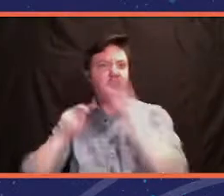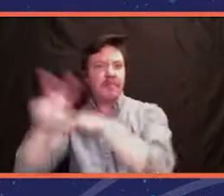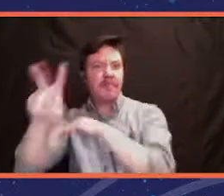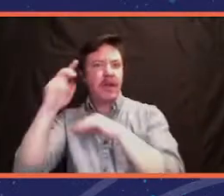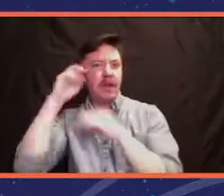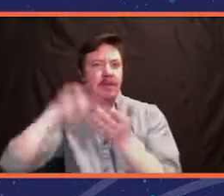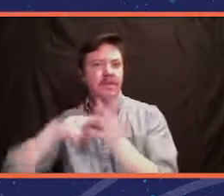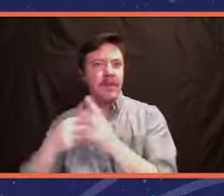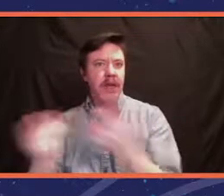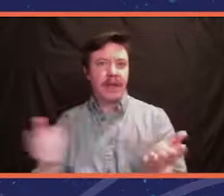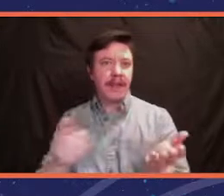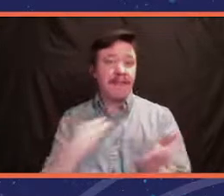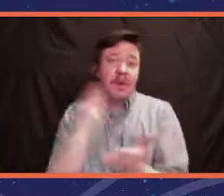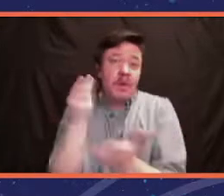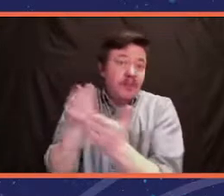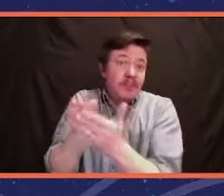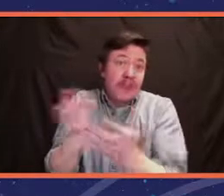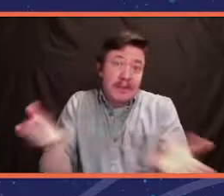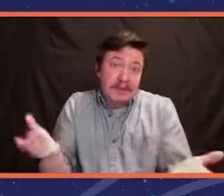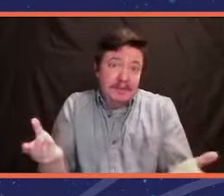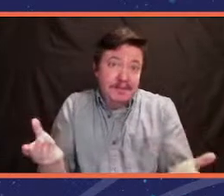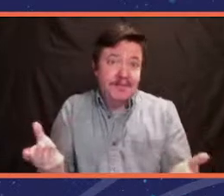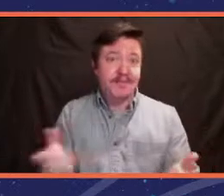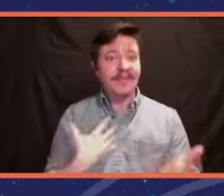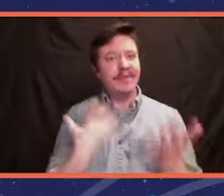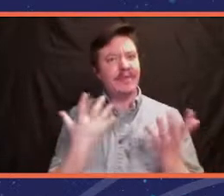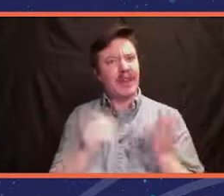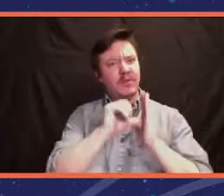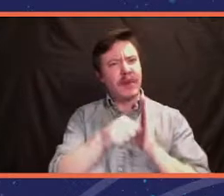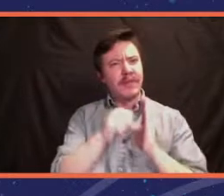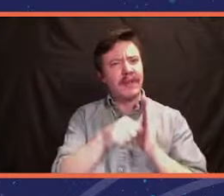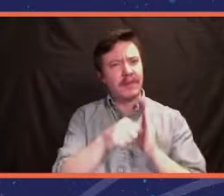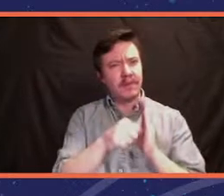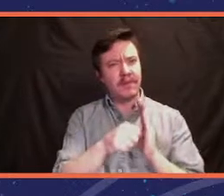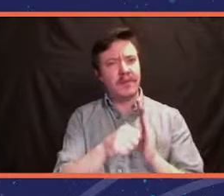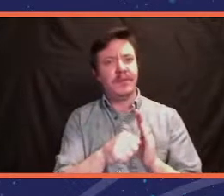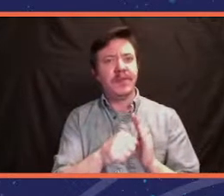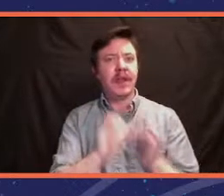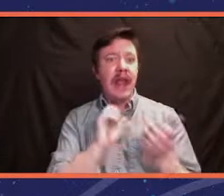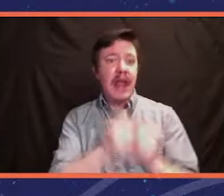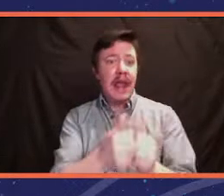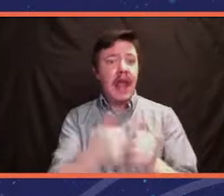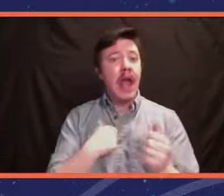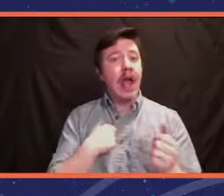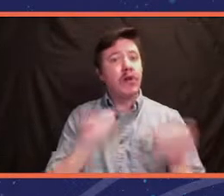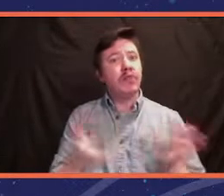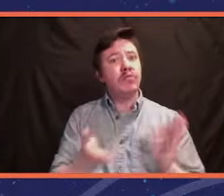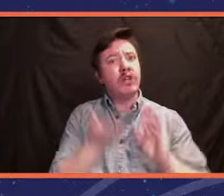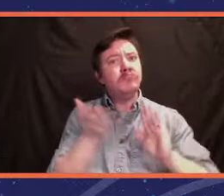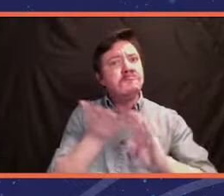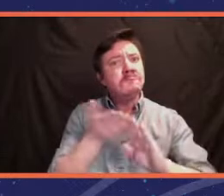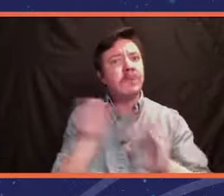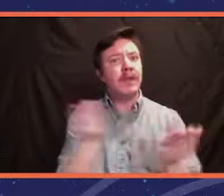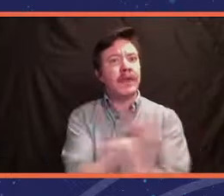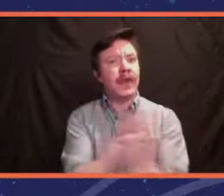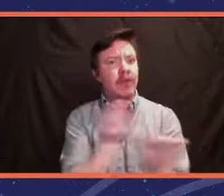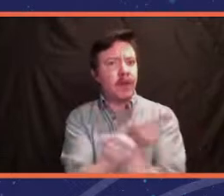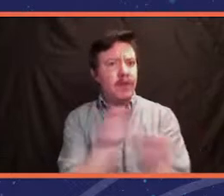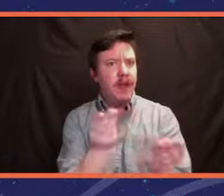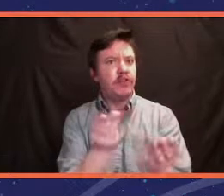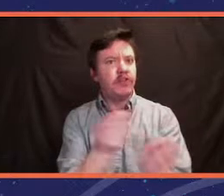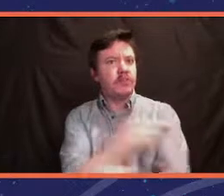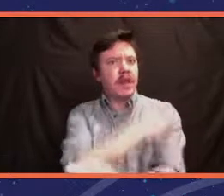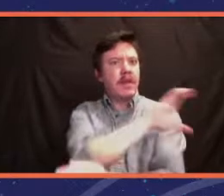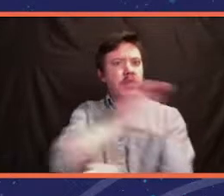money. So, and I just wanted to think about like, what ways can we facilitate transactions that are powerful and generative